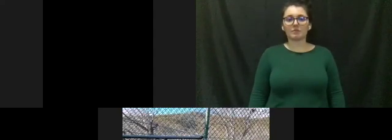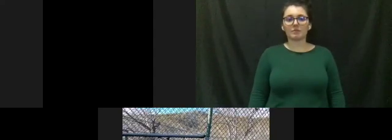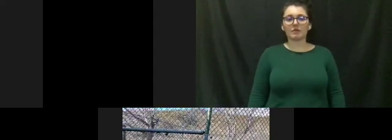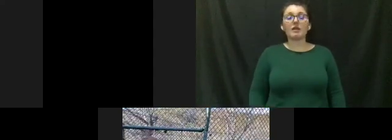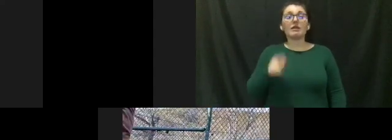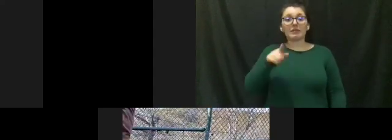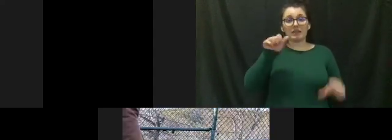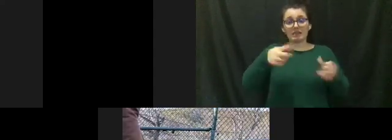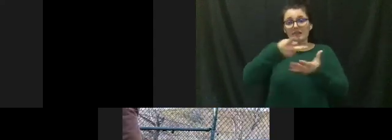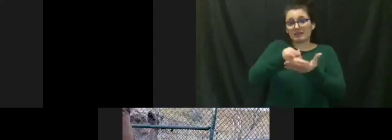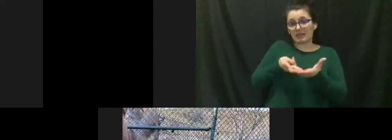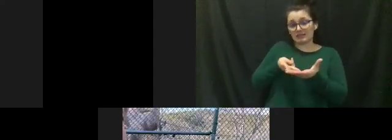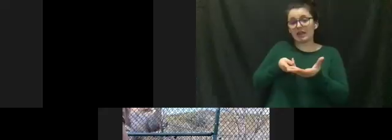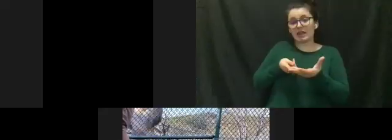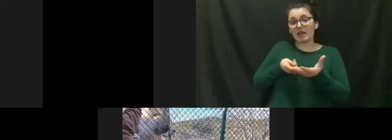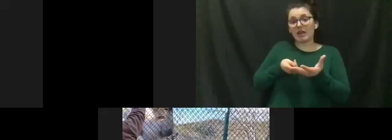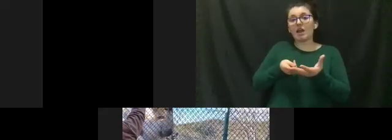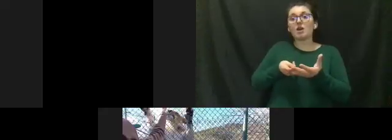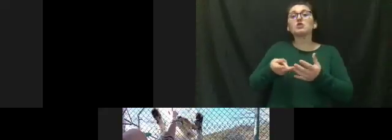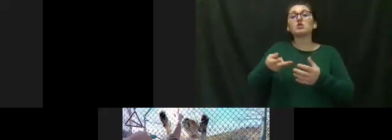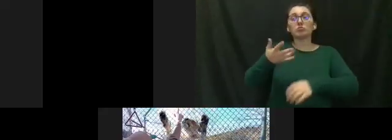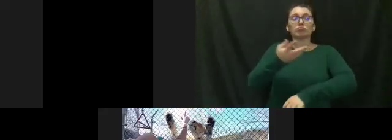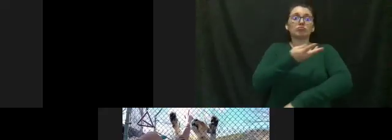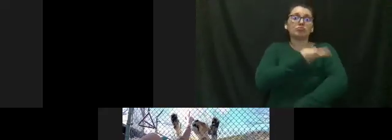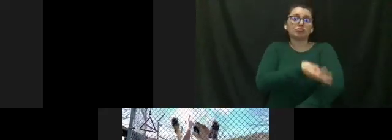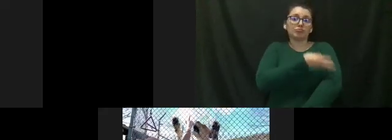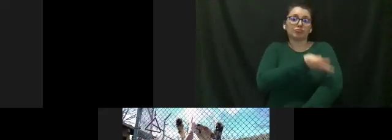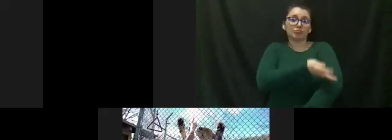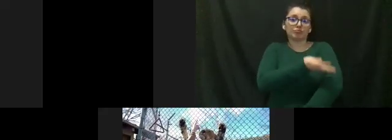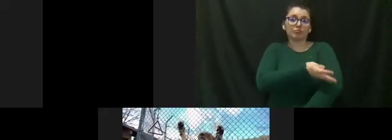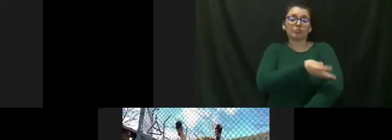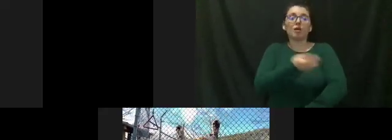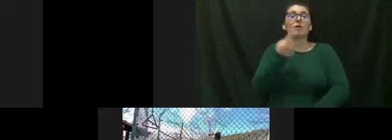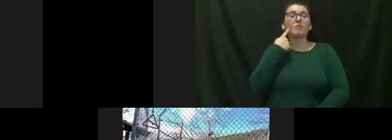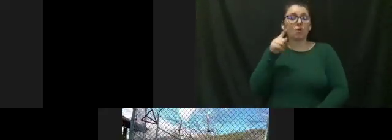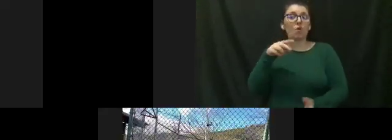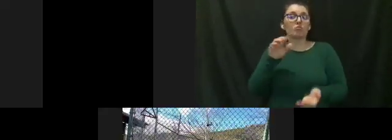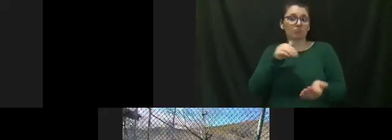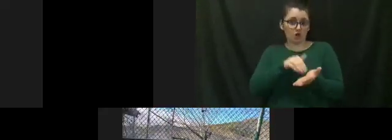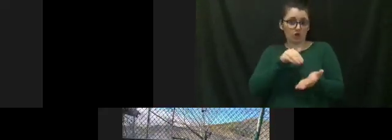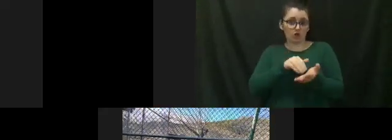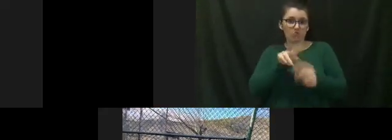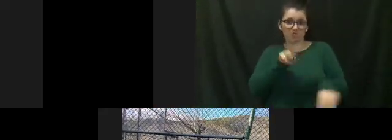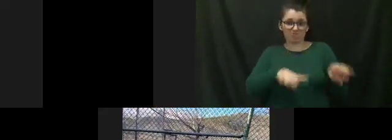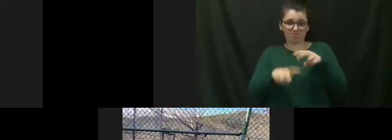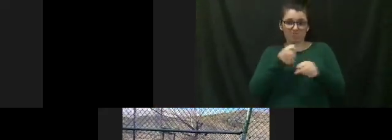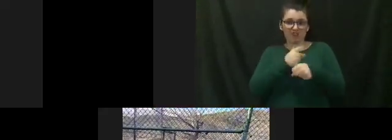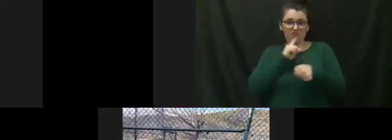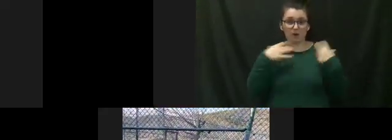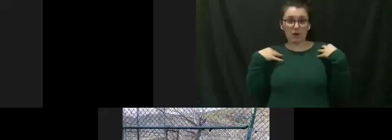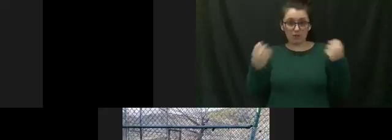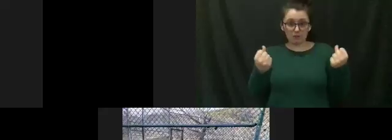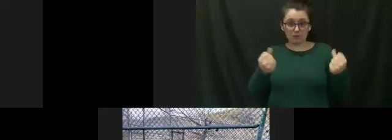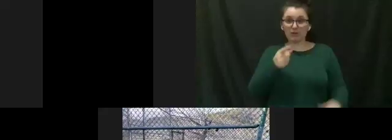can actually do blood draw training Oh. for our vet. Sorry. She's pretty cool. So this is Matai right here in